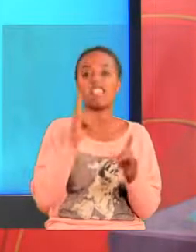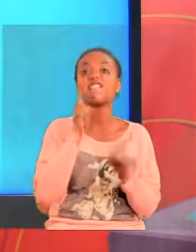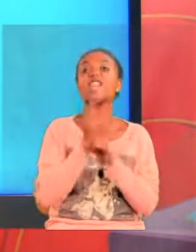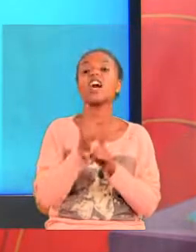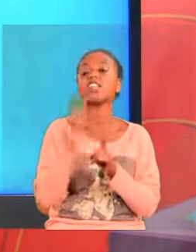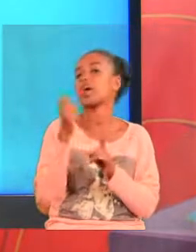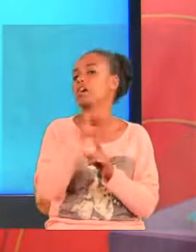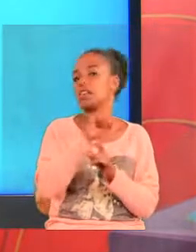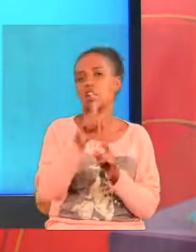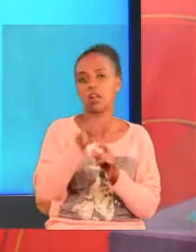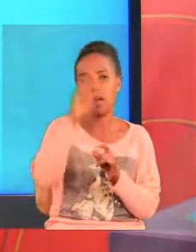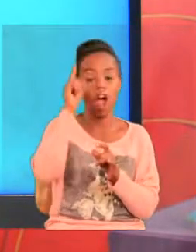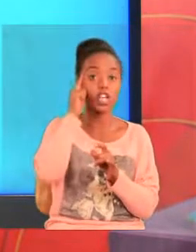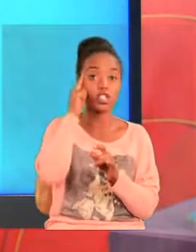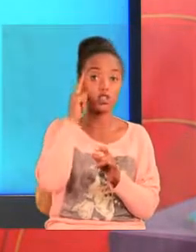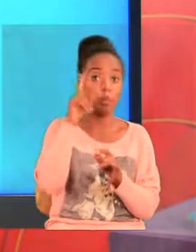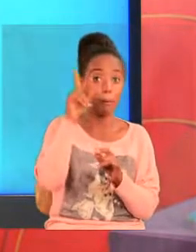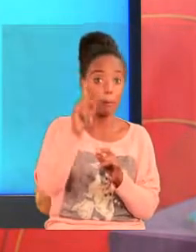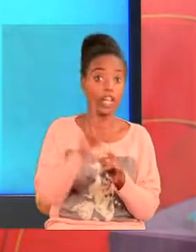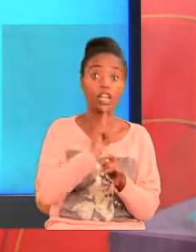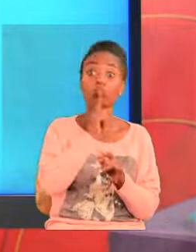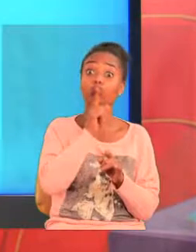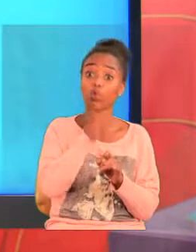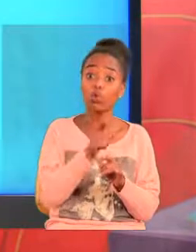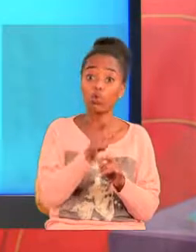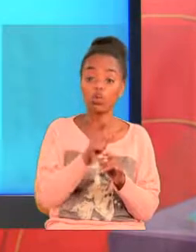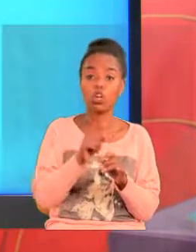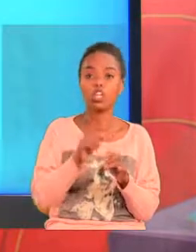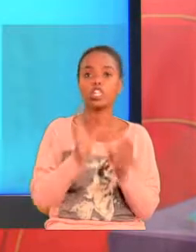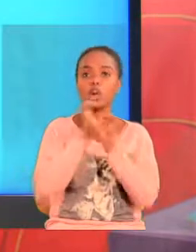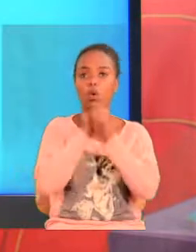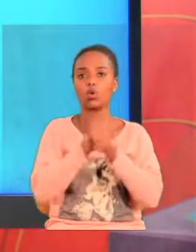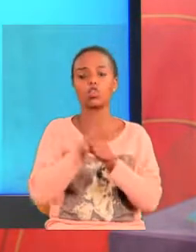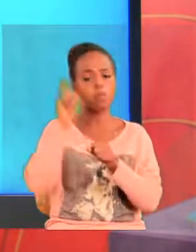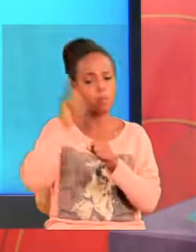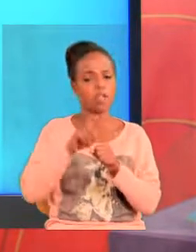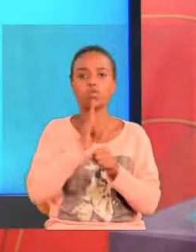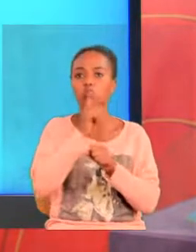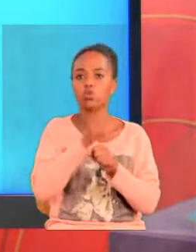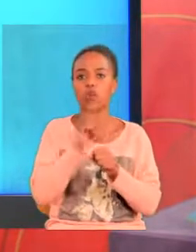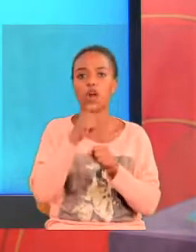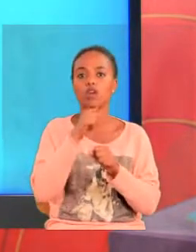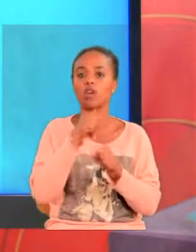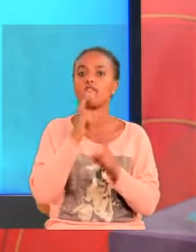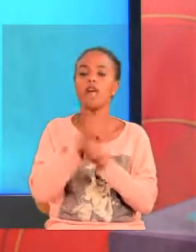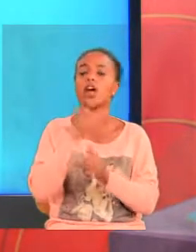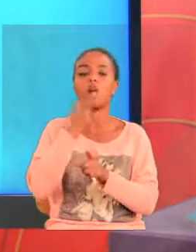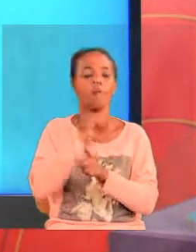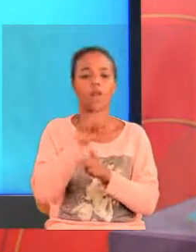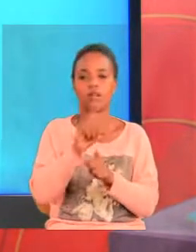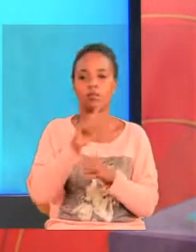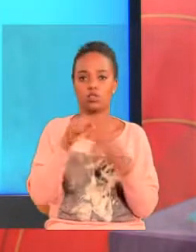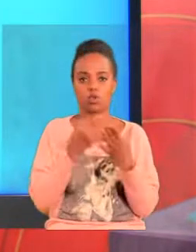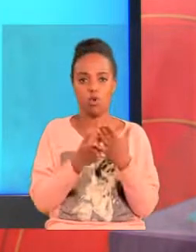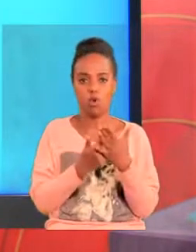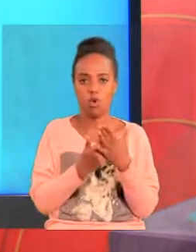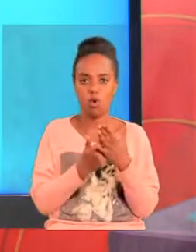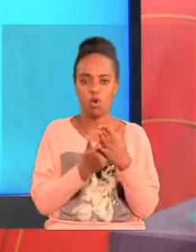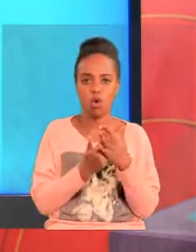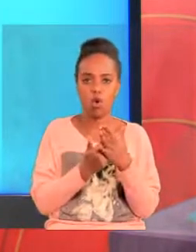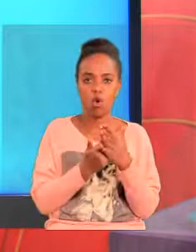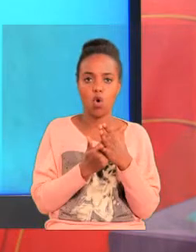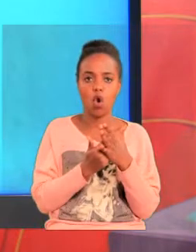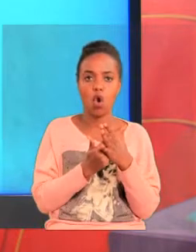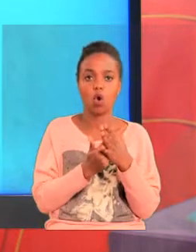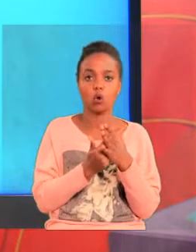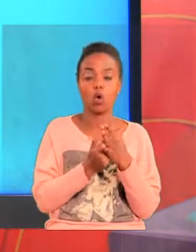the premises to be true, the conclusion must be exactly true, otherwise it's not valid. But here the statement, the